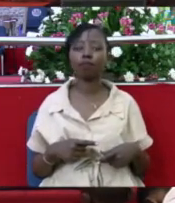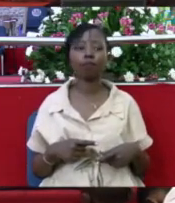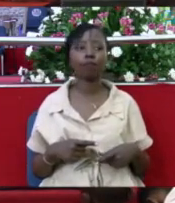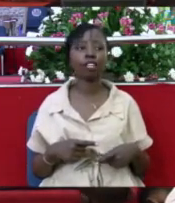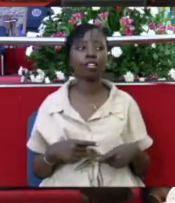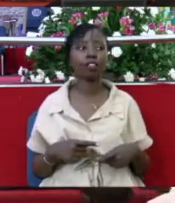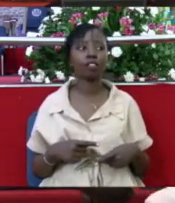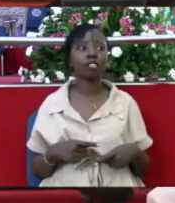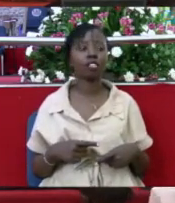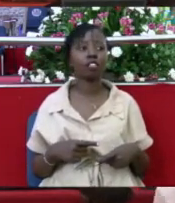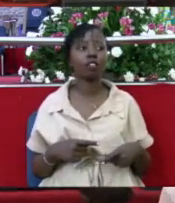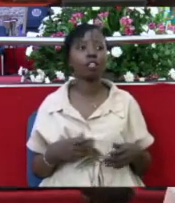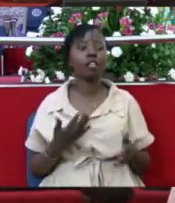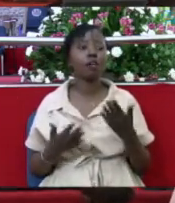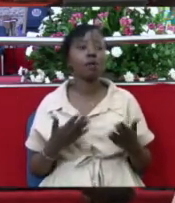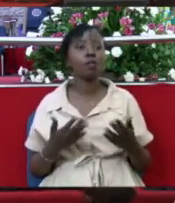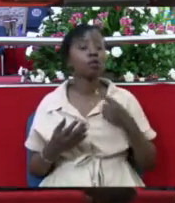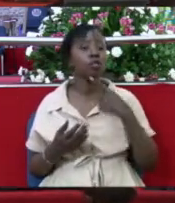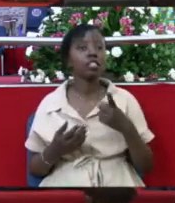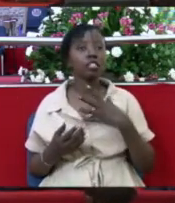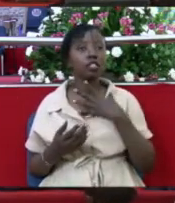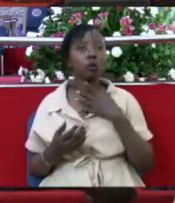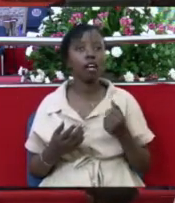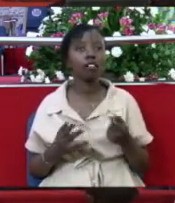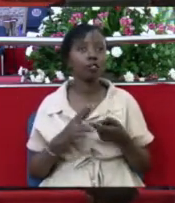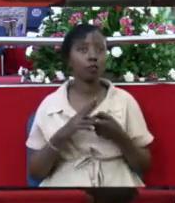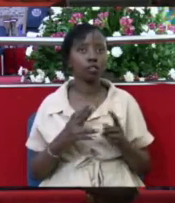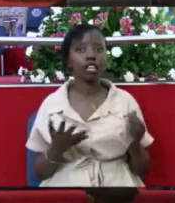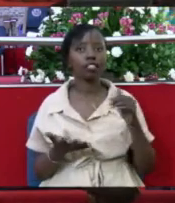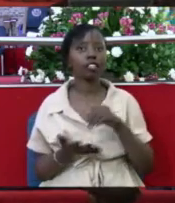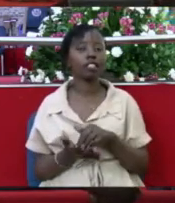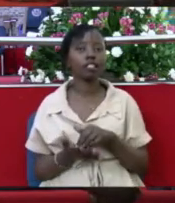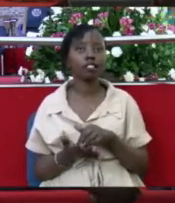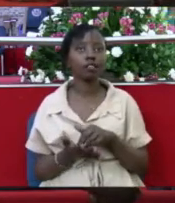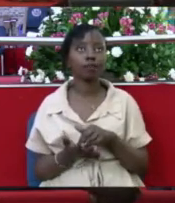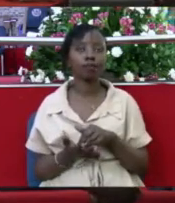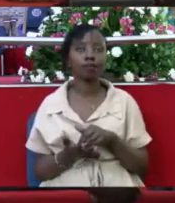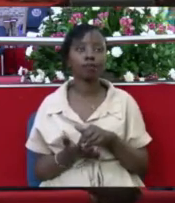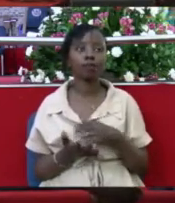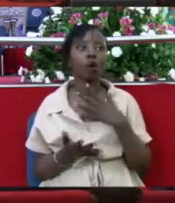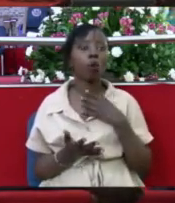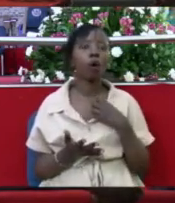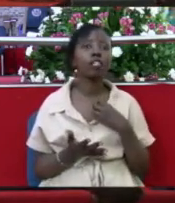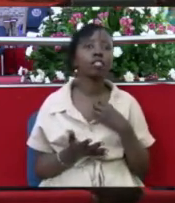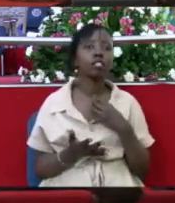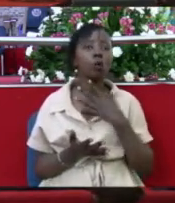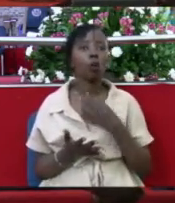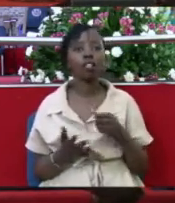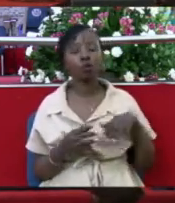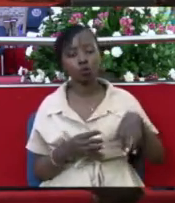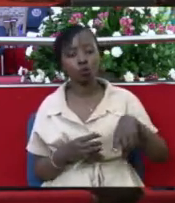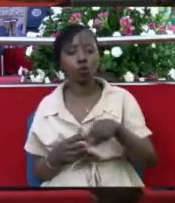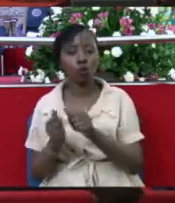still standing for saying, I want to restart. Kama unasema umesimama unataka kuanza upya. I want you to do business with God. Nataka ufanye na biashara na